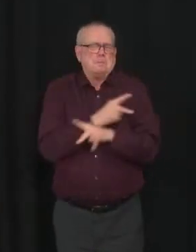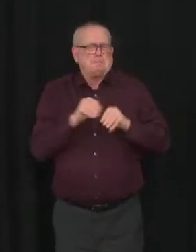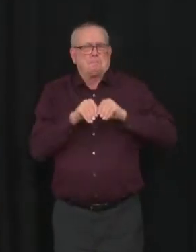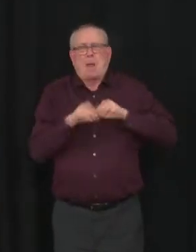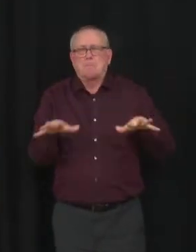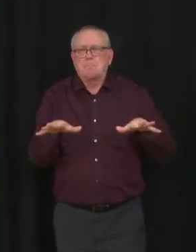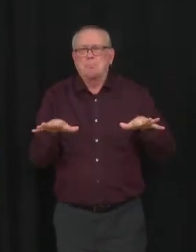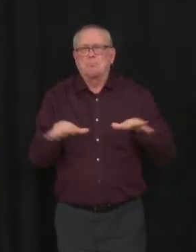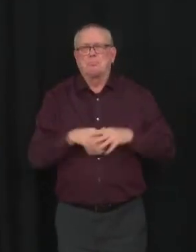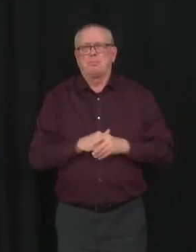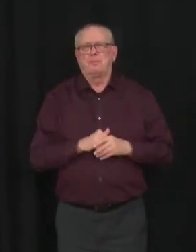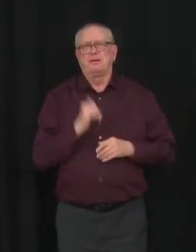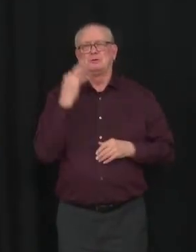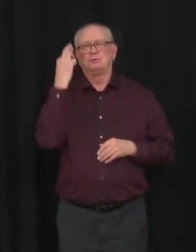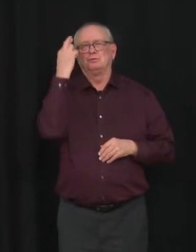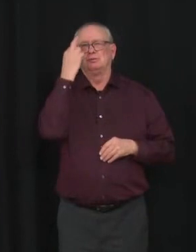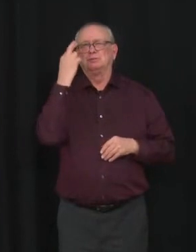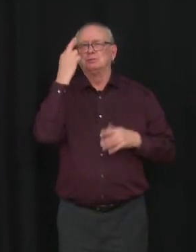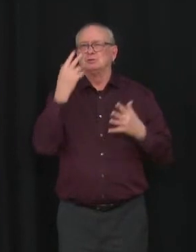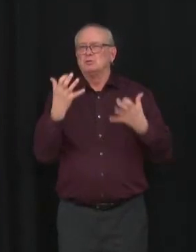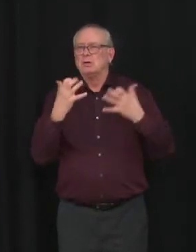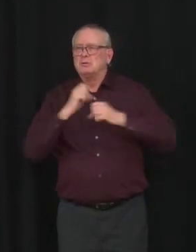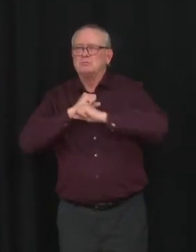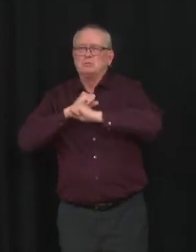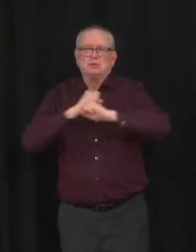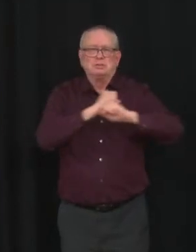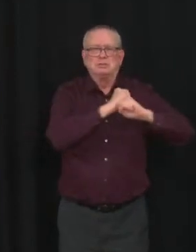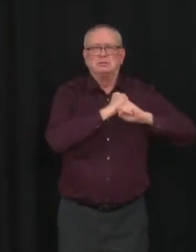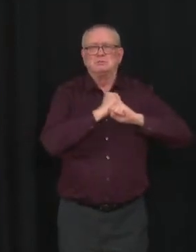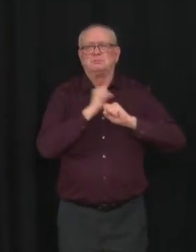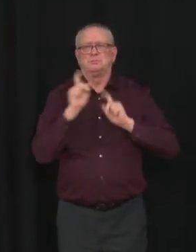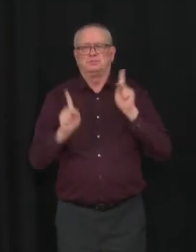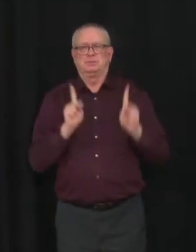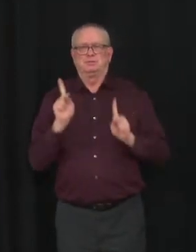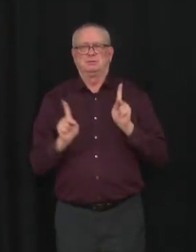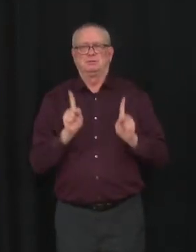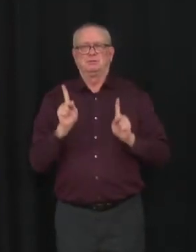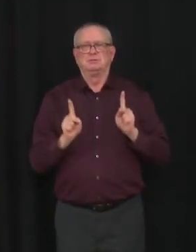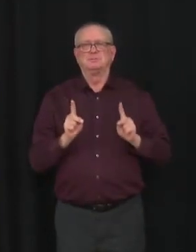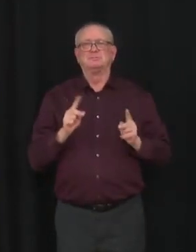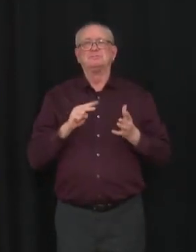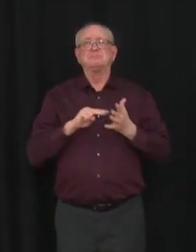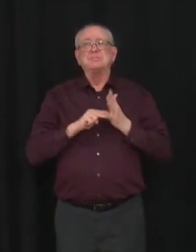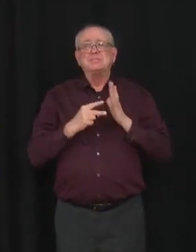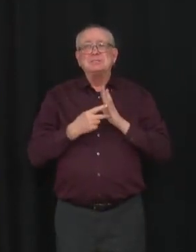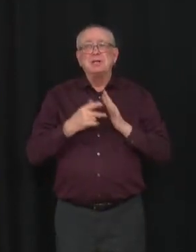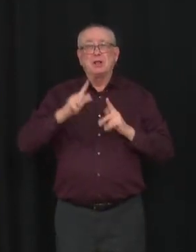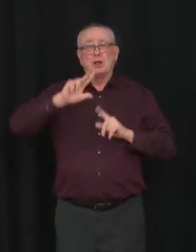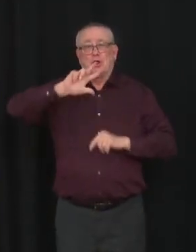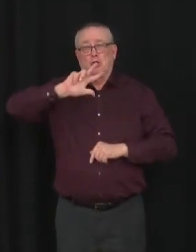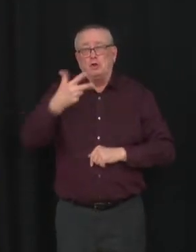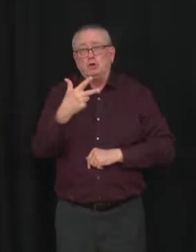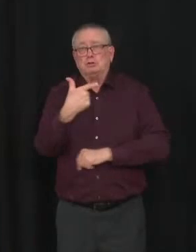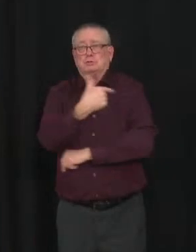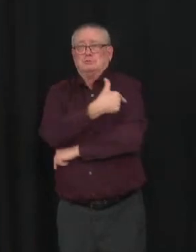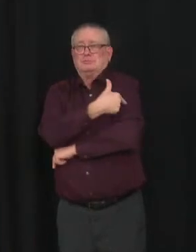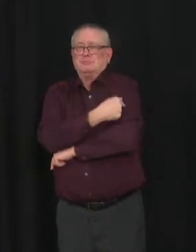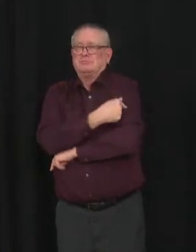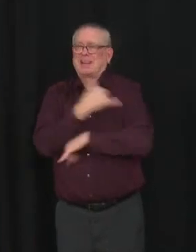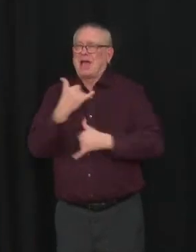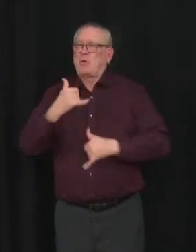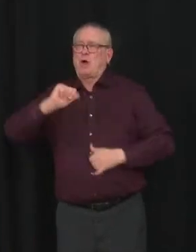we've already taken steps to protect Albertans, including expanding the eligibility of booster doses to all healthcare